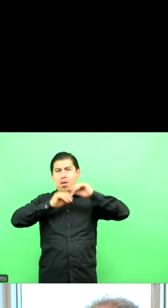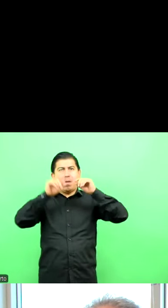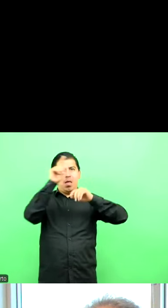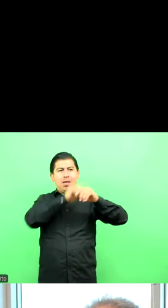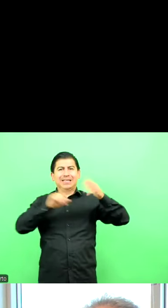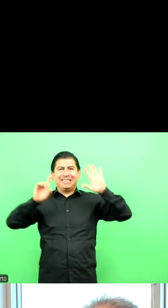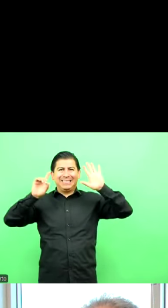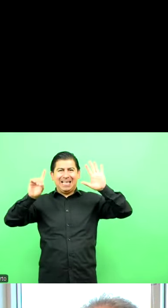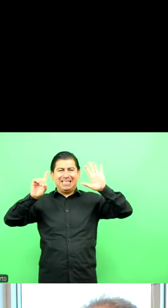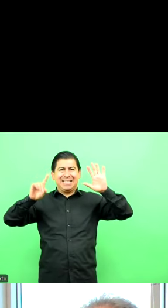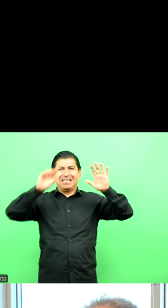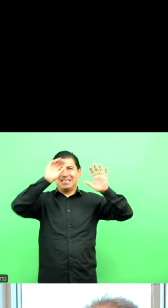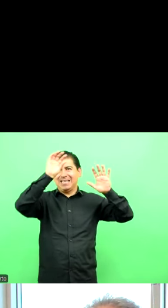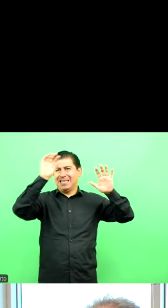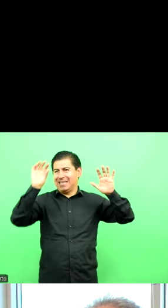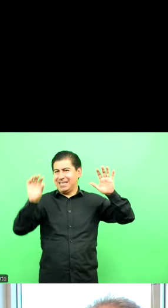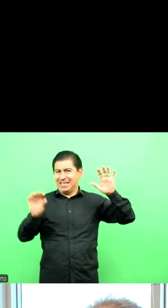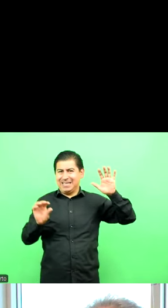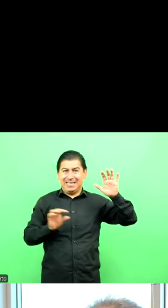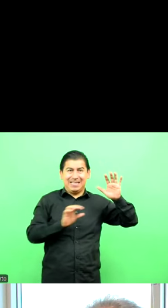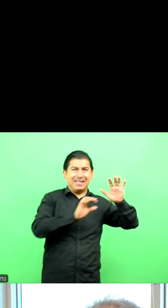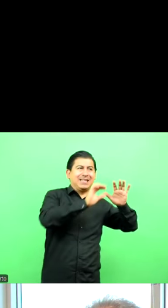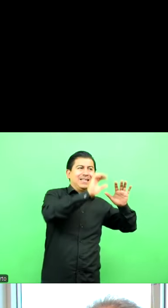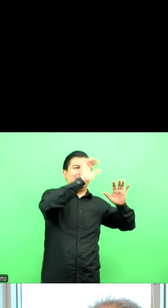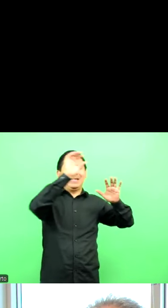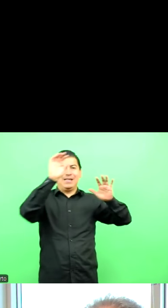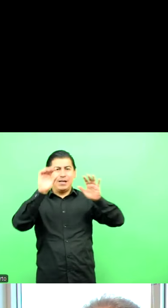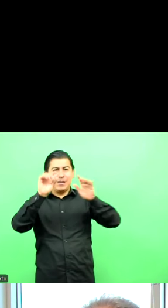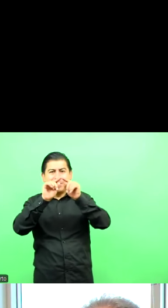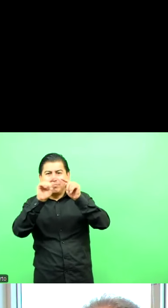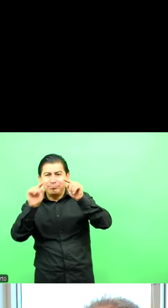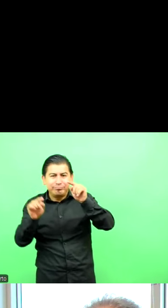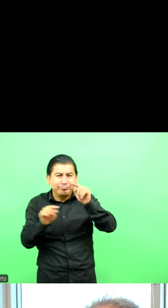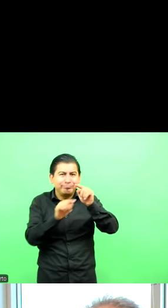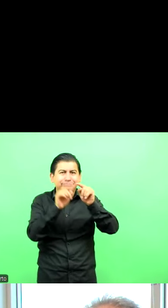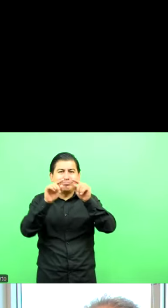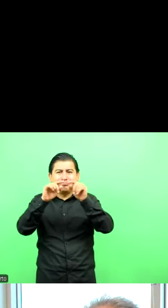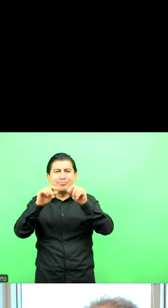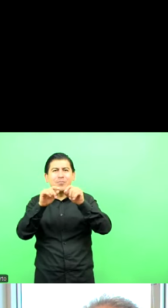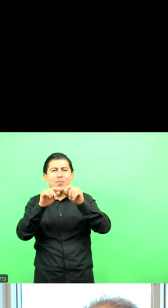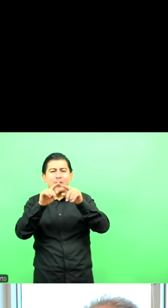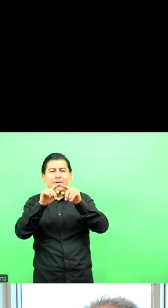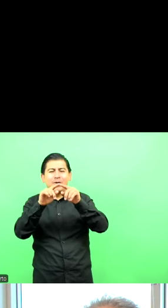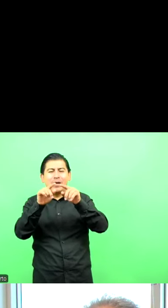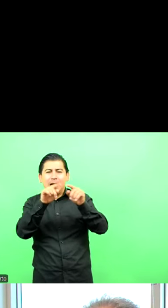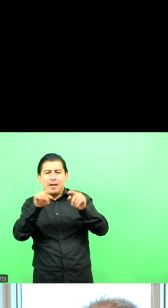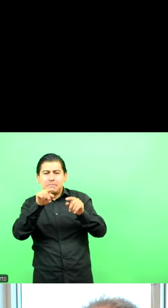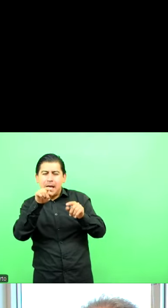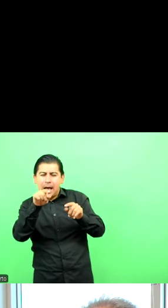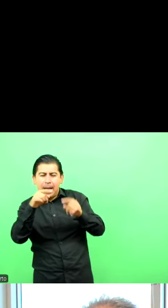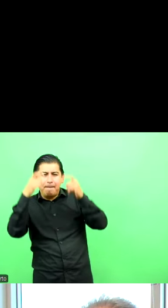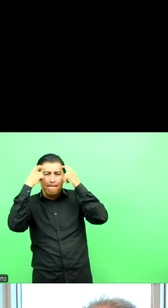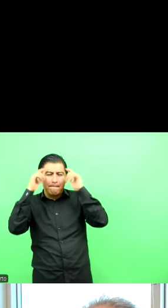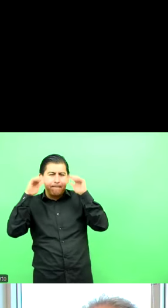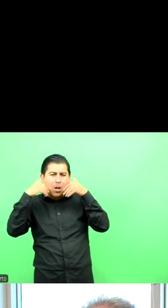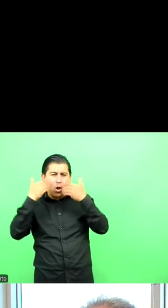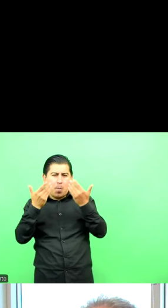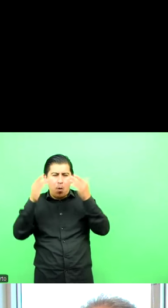the space, staff systems, strategies, and space in order to have, the stronger.